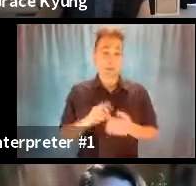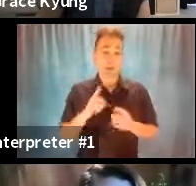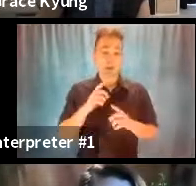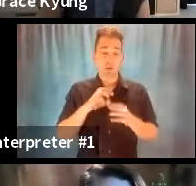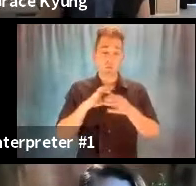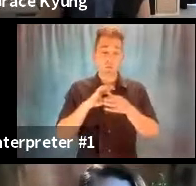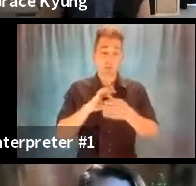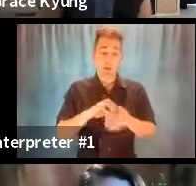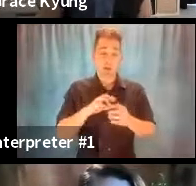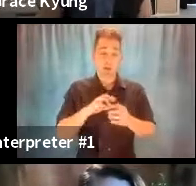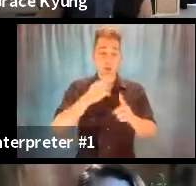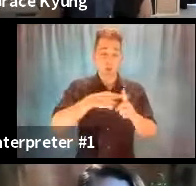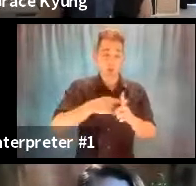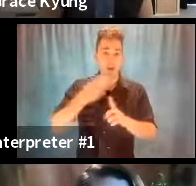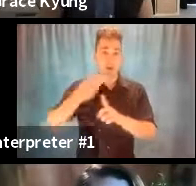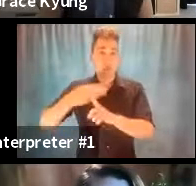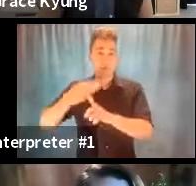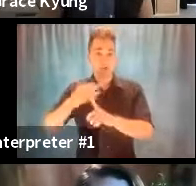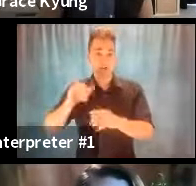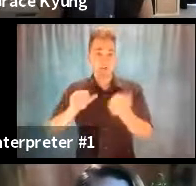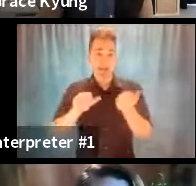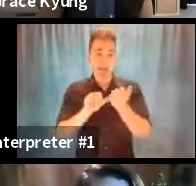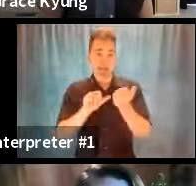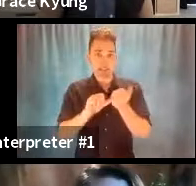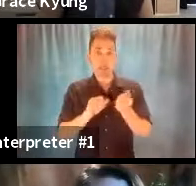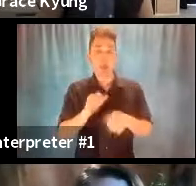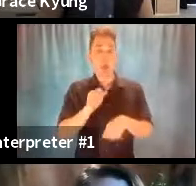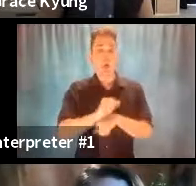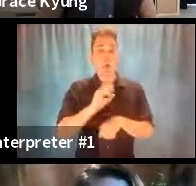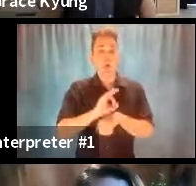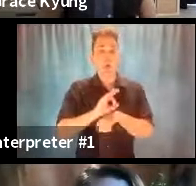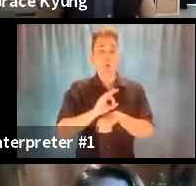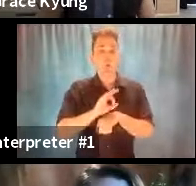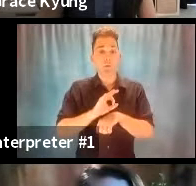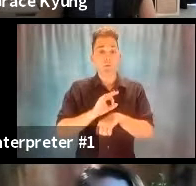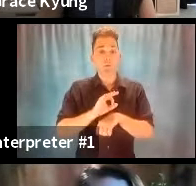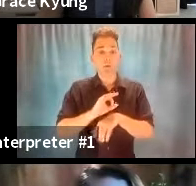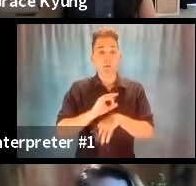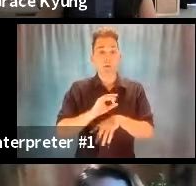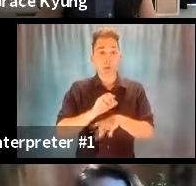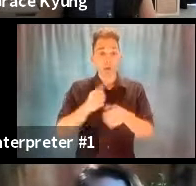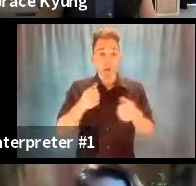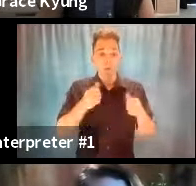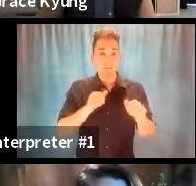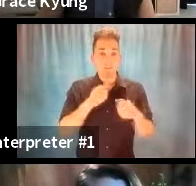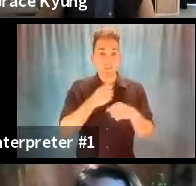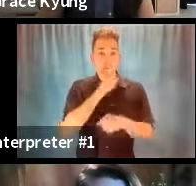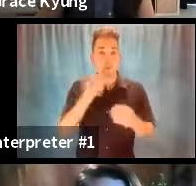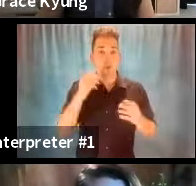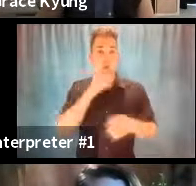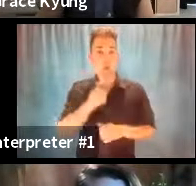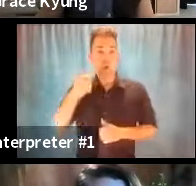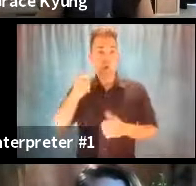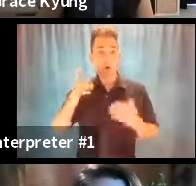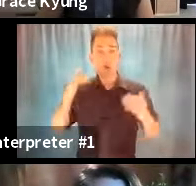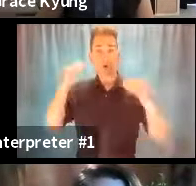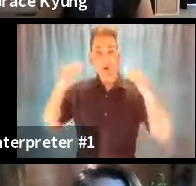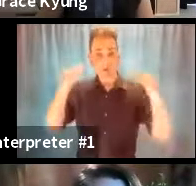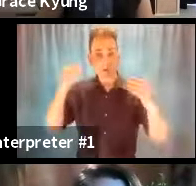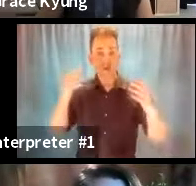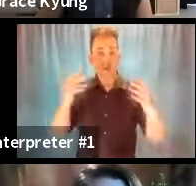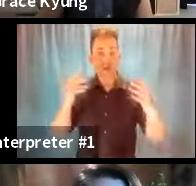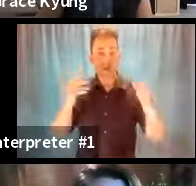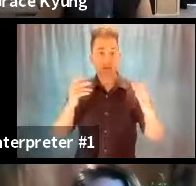utility assistance. Workforce efforts ensuring engagement of older adults is important, particularly those who may have lost or had to step back